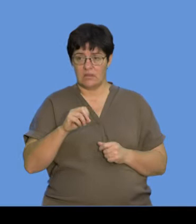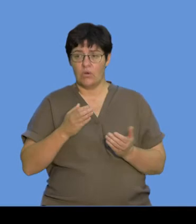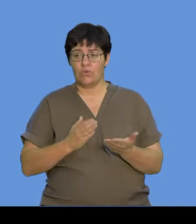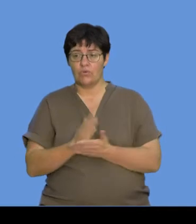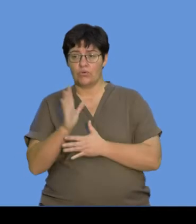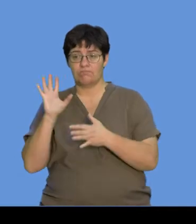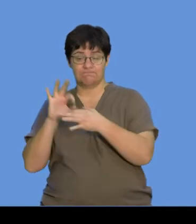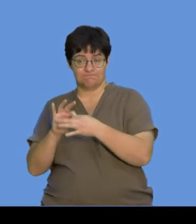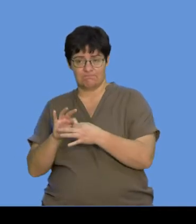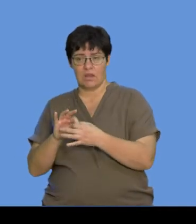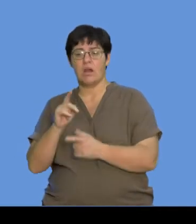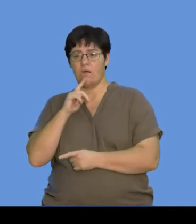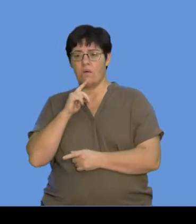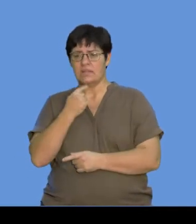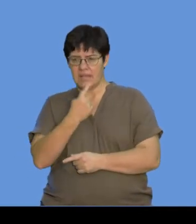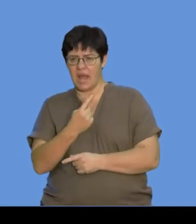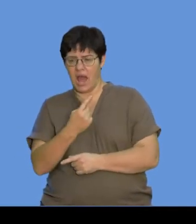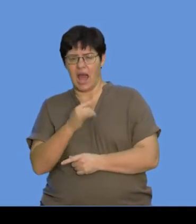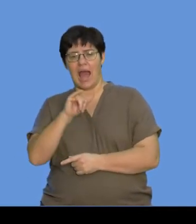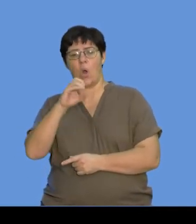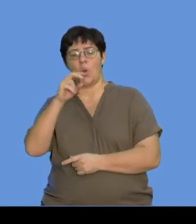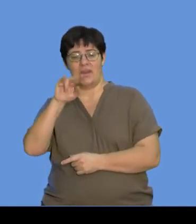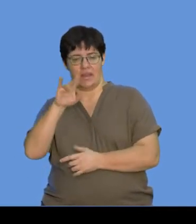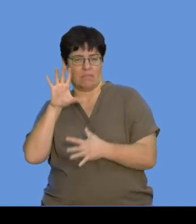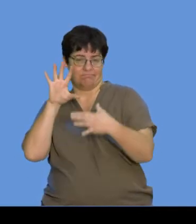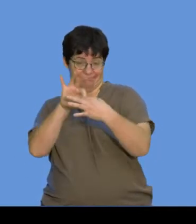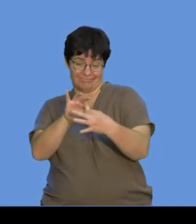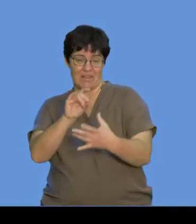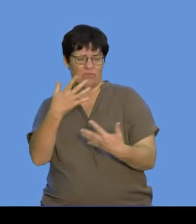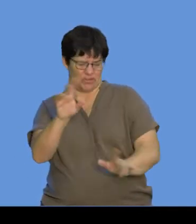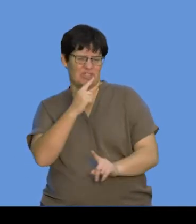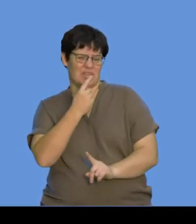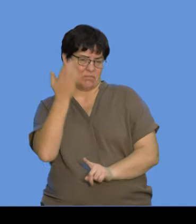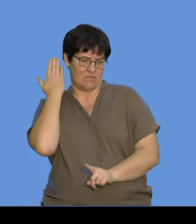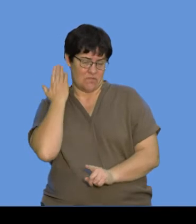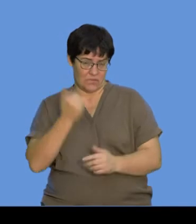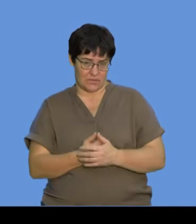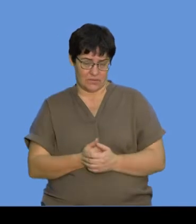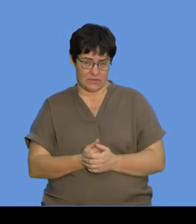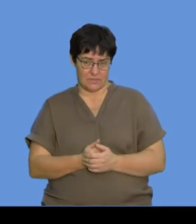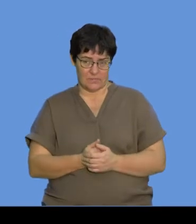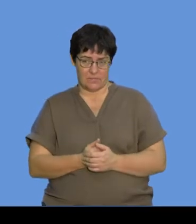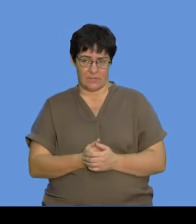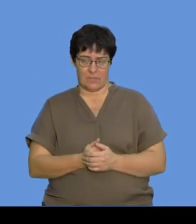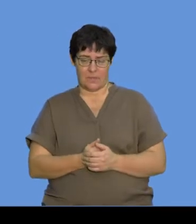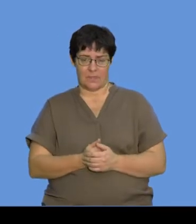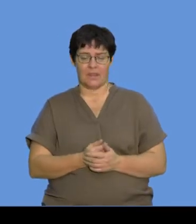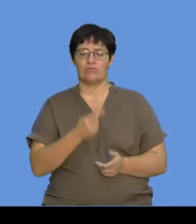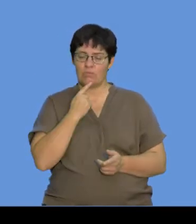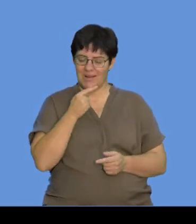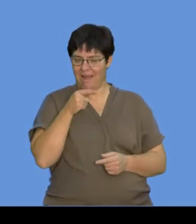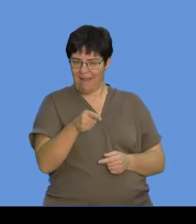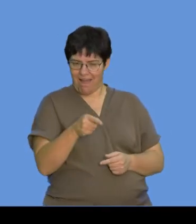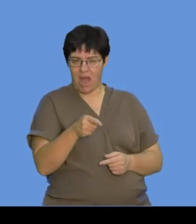bonded by way of ionic bonding. We've already mentioned that. So that's the distinction between the particles that make